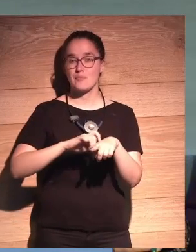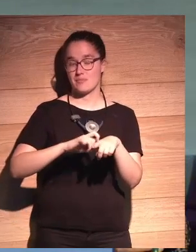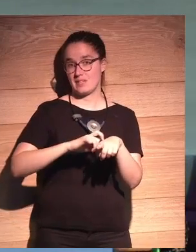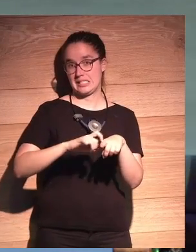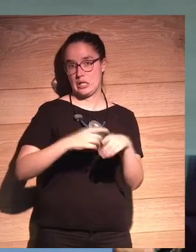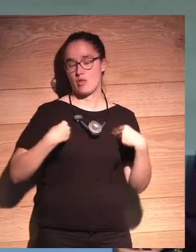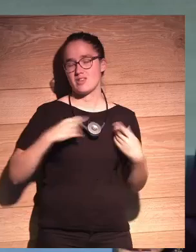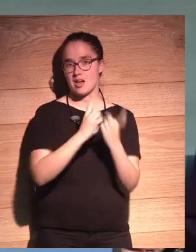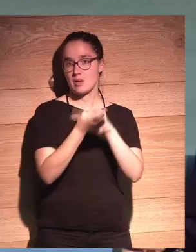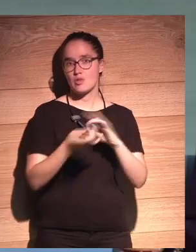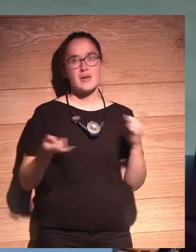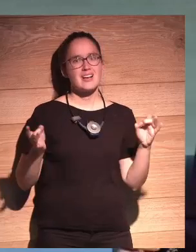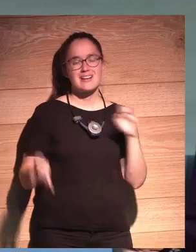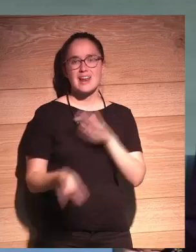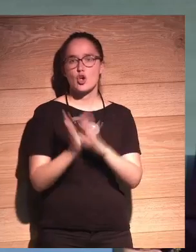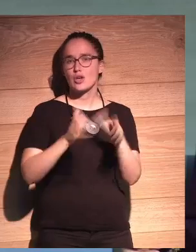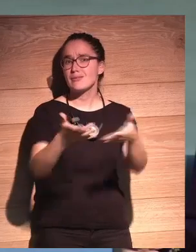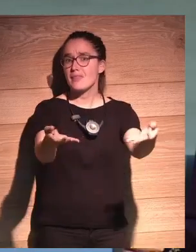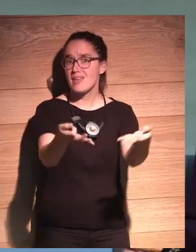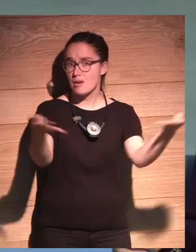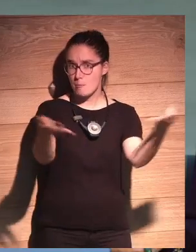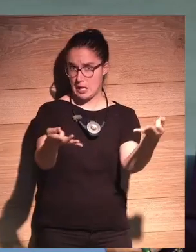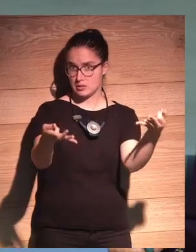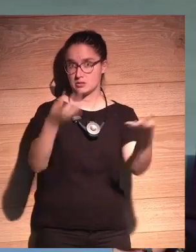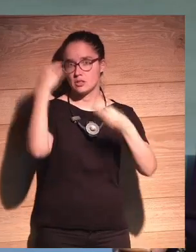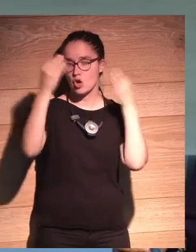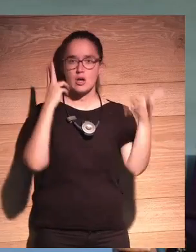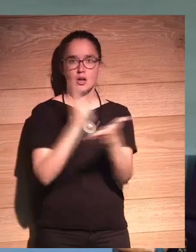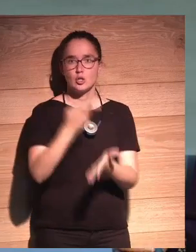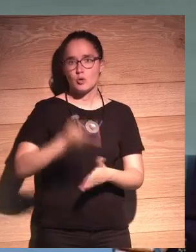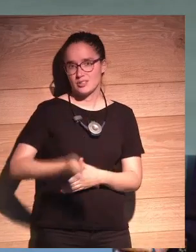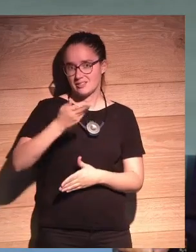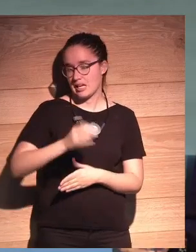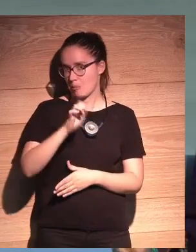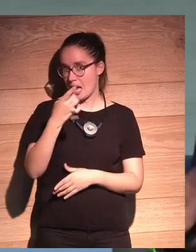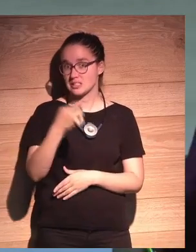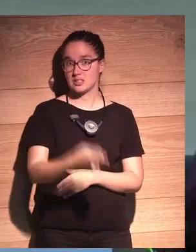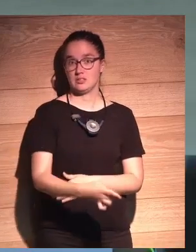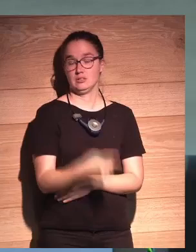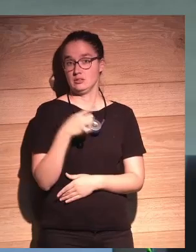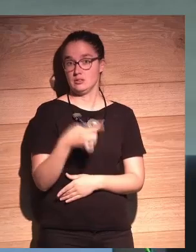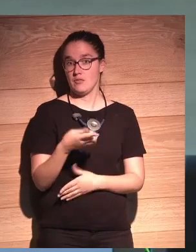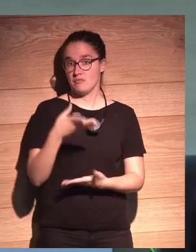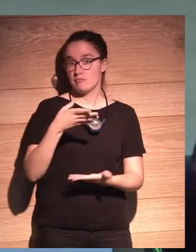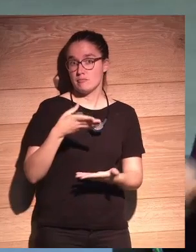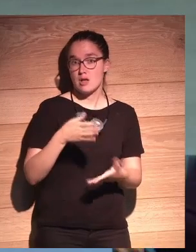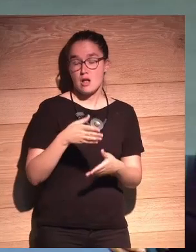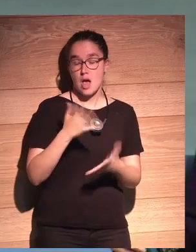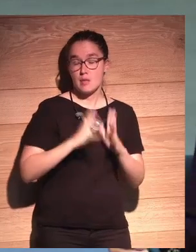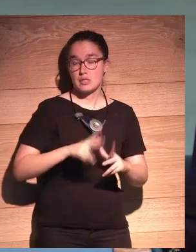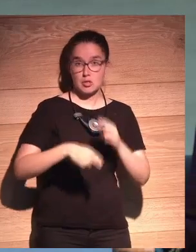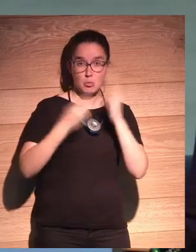to be able to change behaviors, mindset, has to come from a collective approach. This is our biggest challenge, I